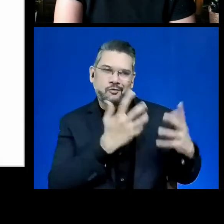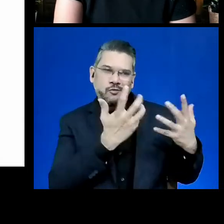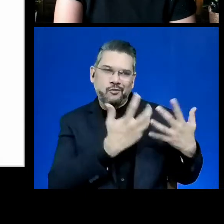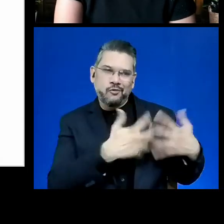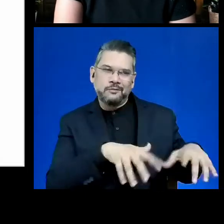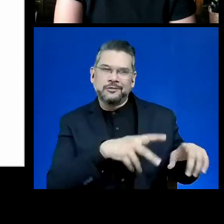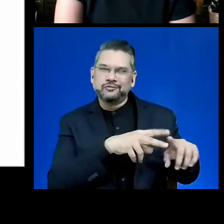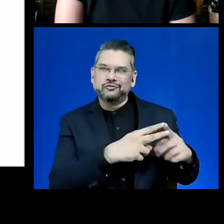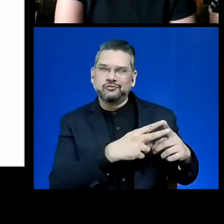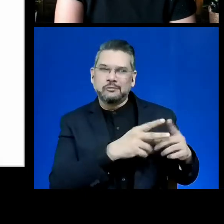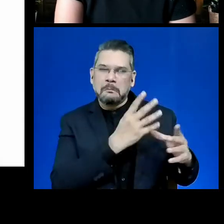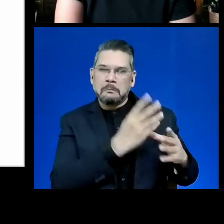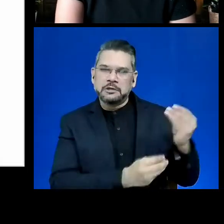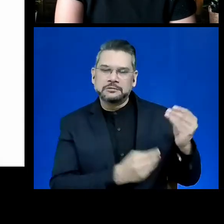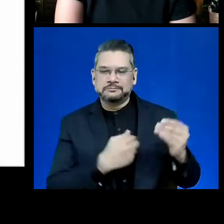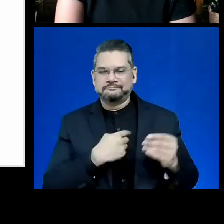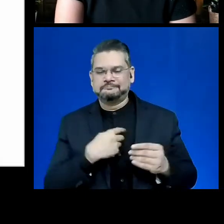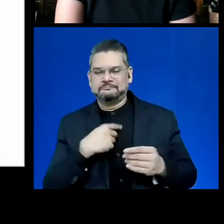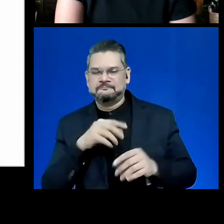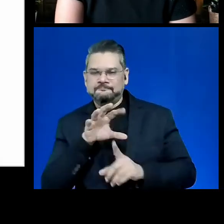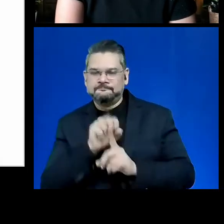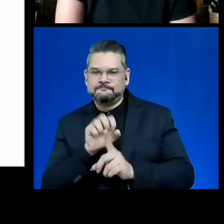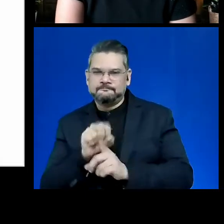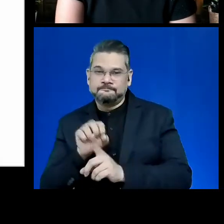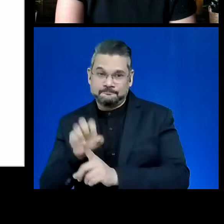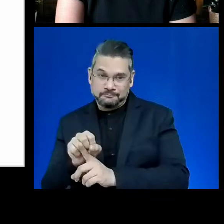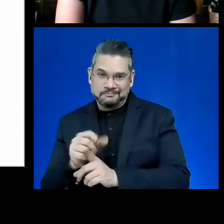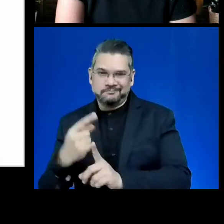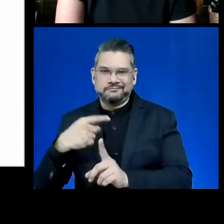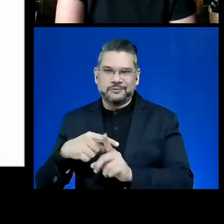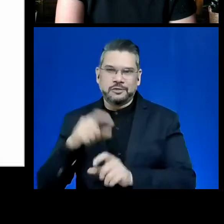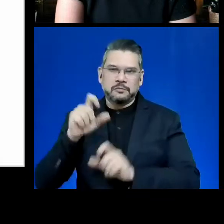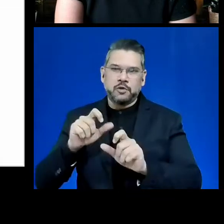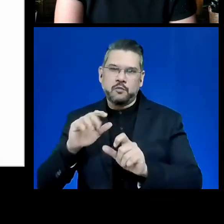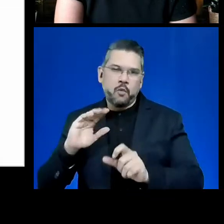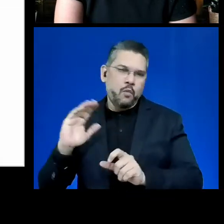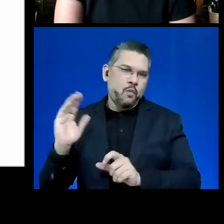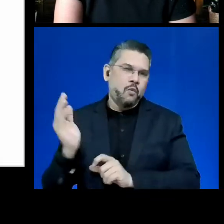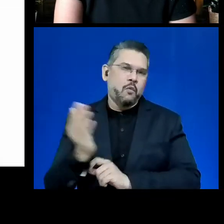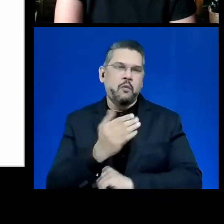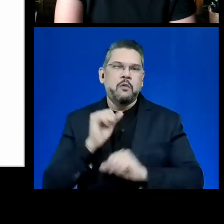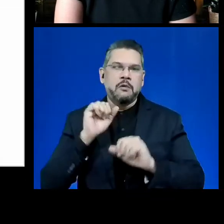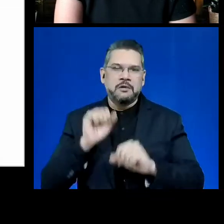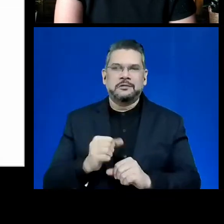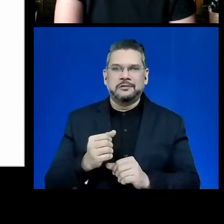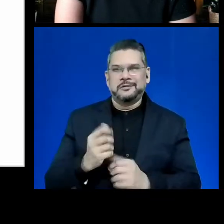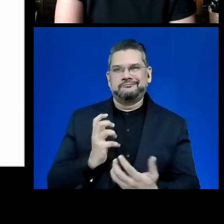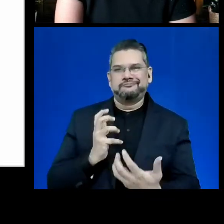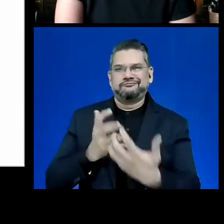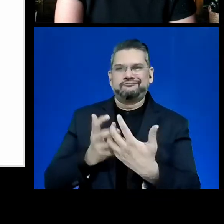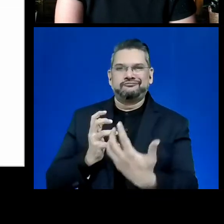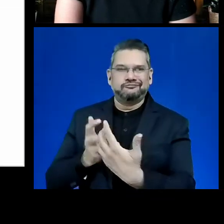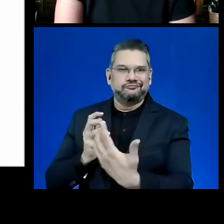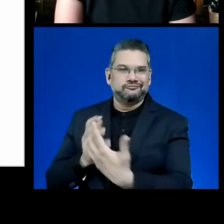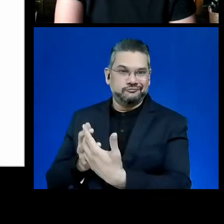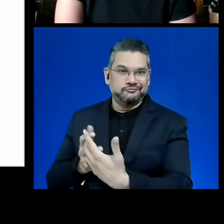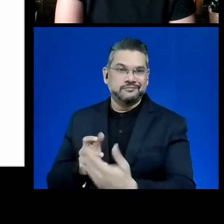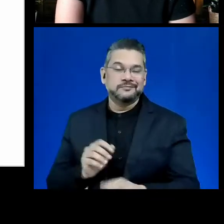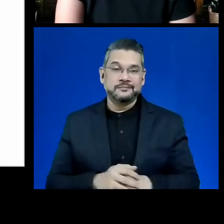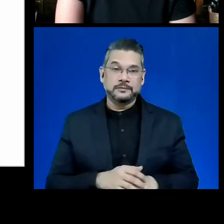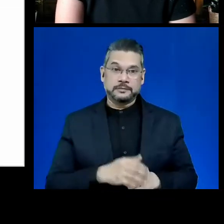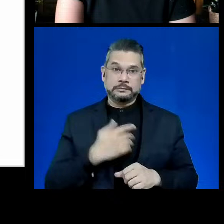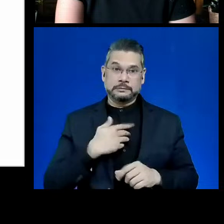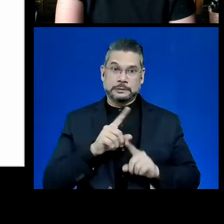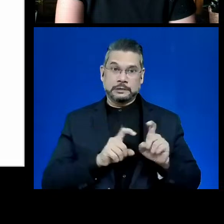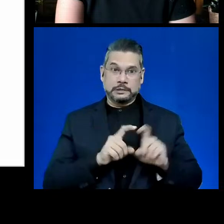it really does ensure that your product is truly usable by all. Manual testing also improves the user experience,